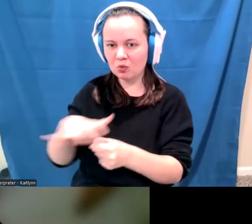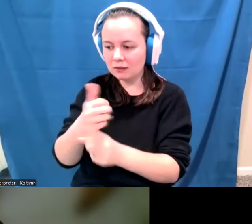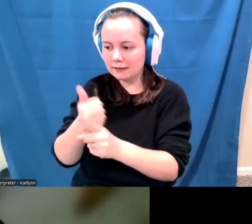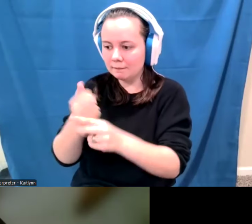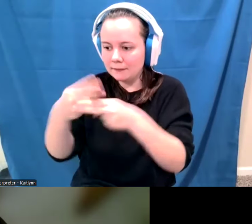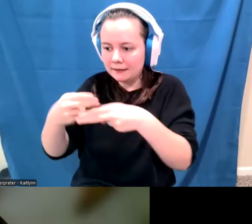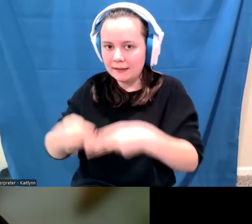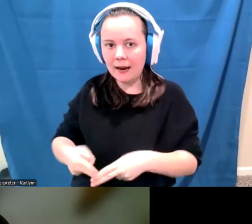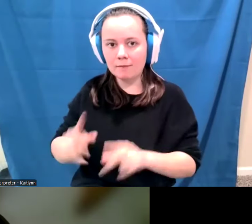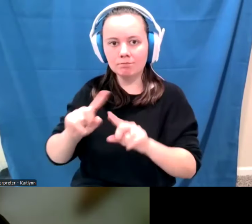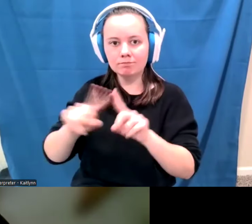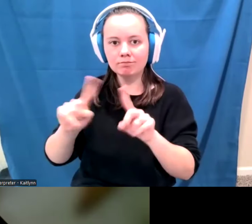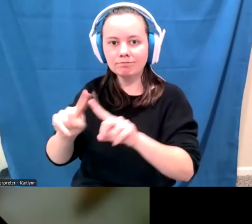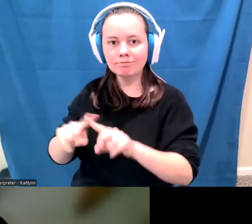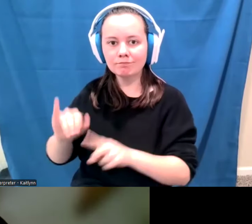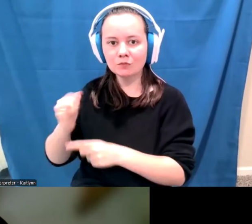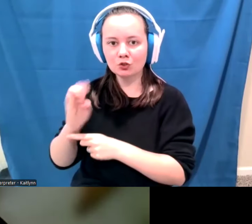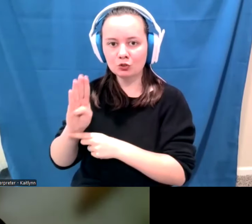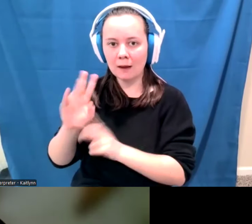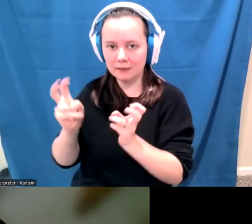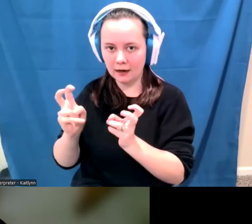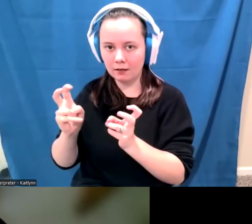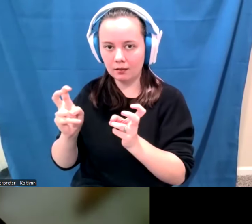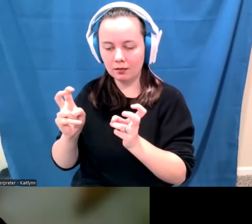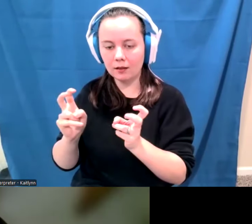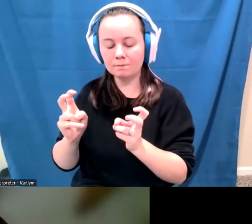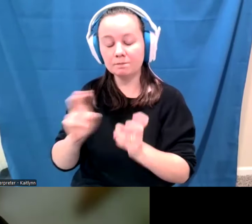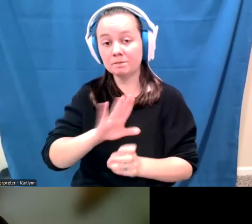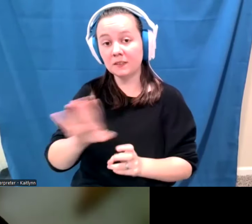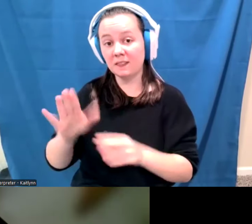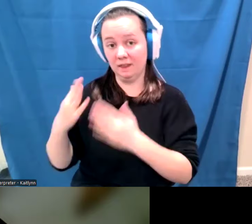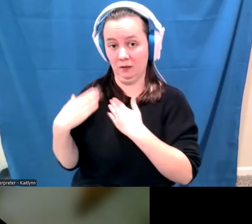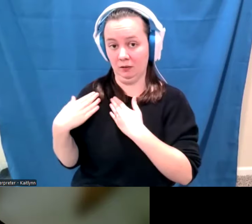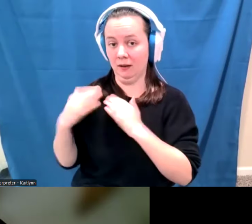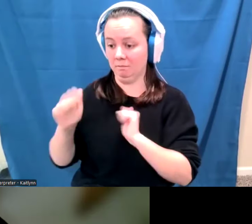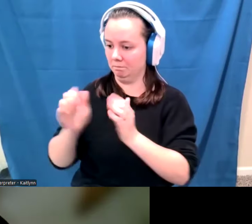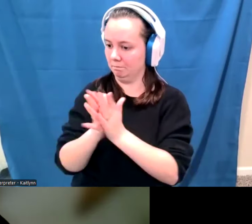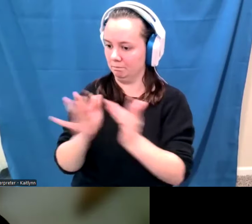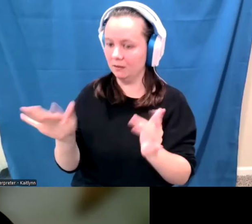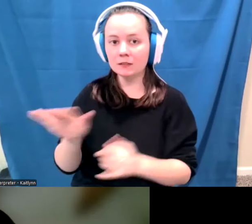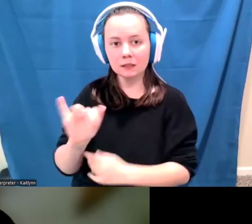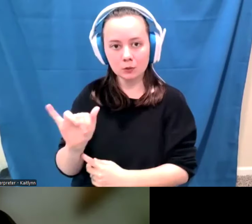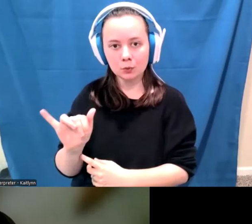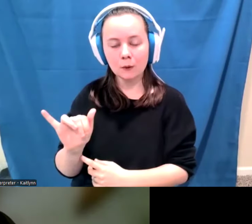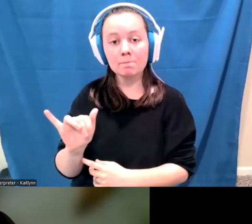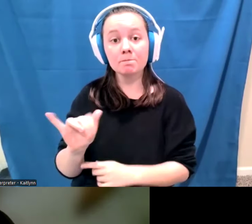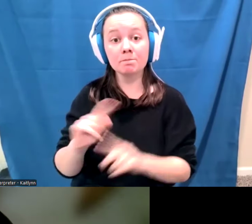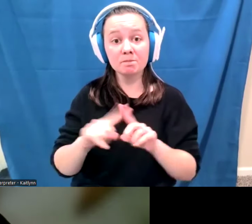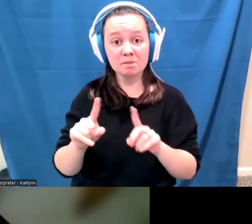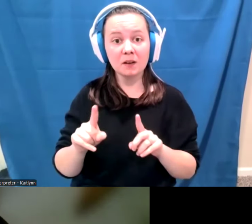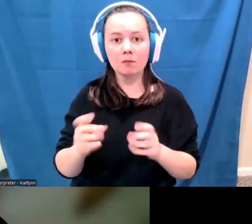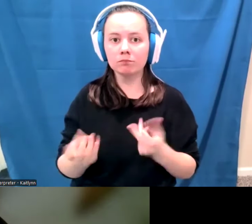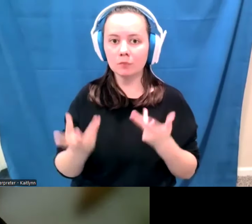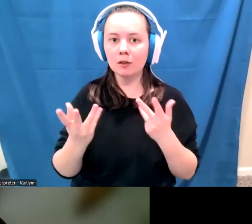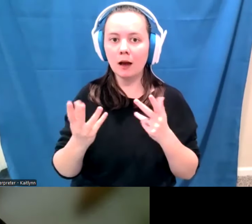of job titles in the field, and their roles can vary accordingly. But there is widespread recognition that